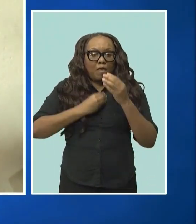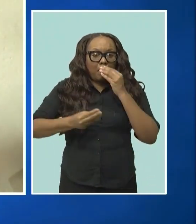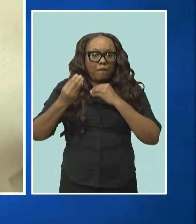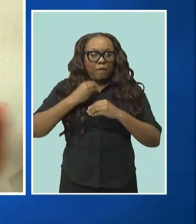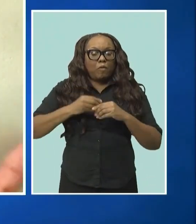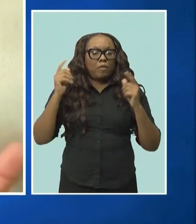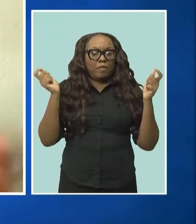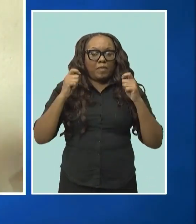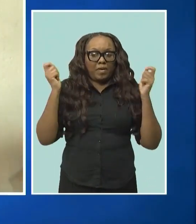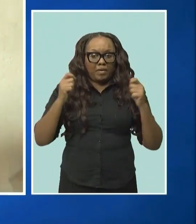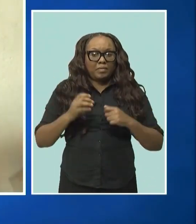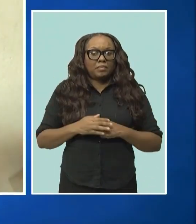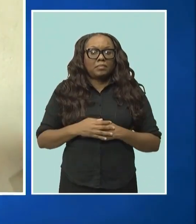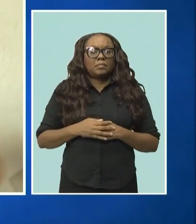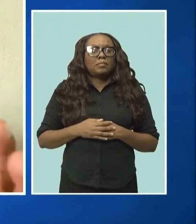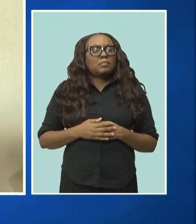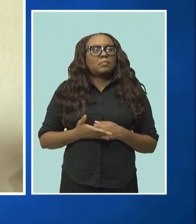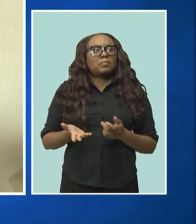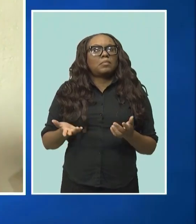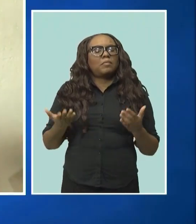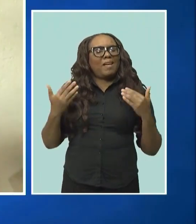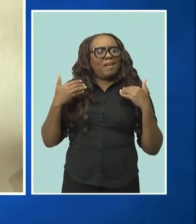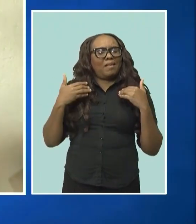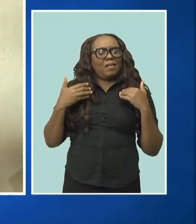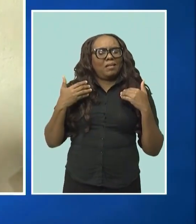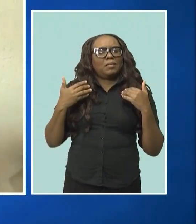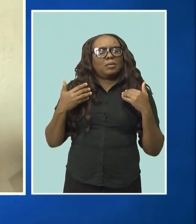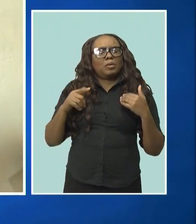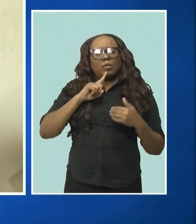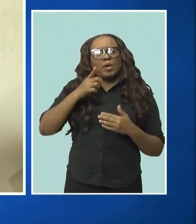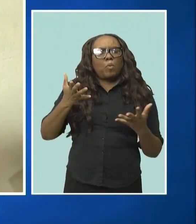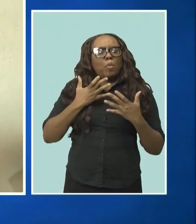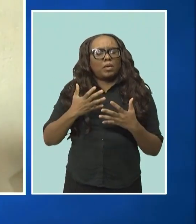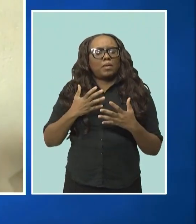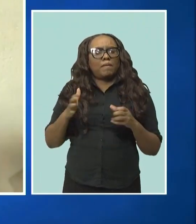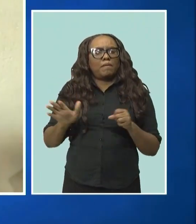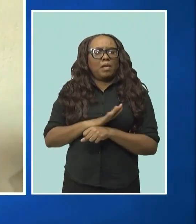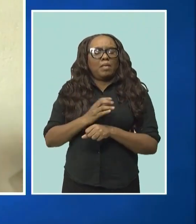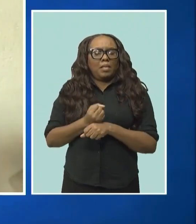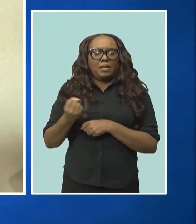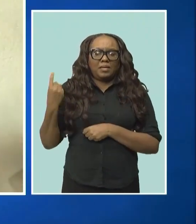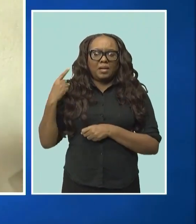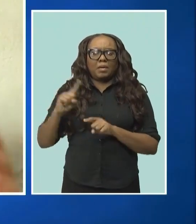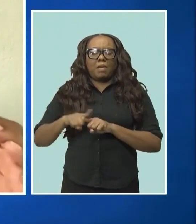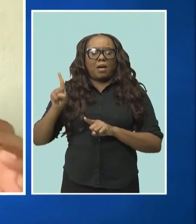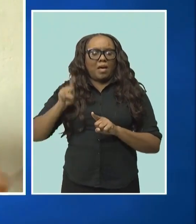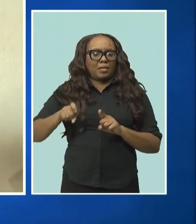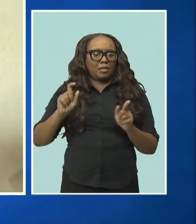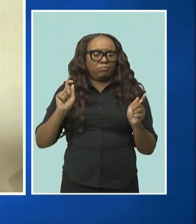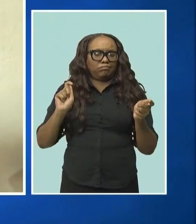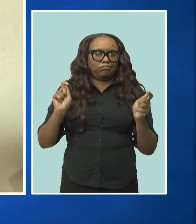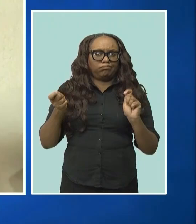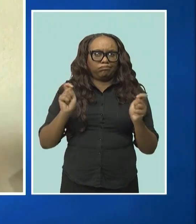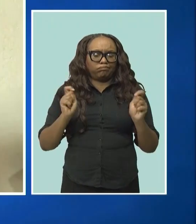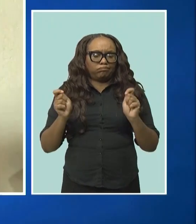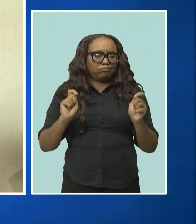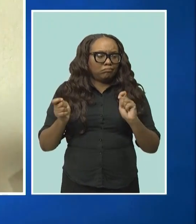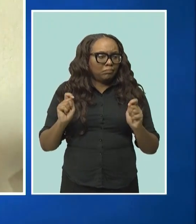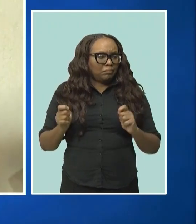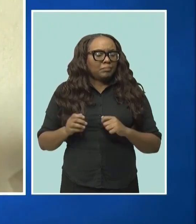to, as everyone knows, we've had some budget cuts and we've had to shift a few things. We've condensed